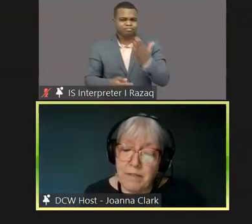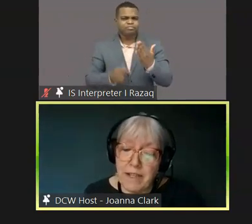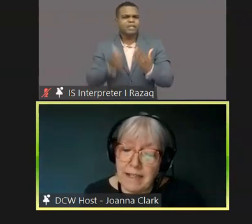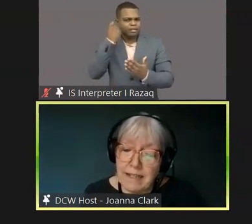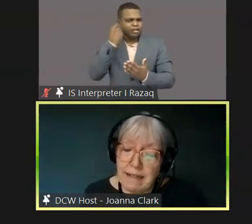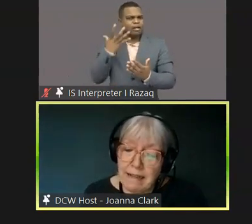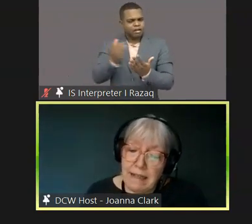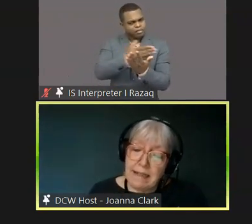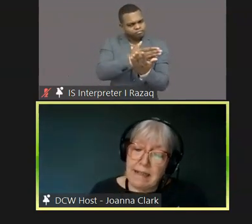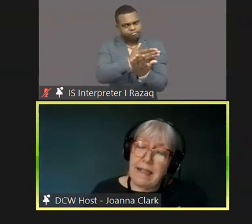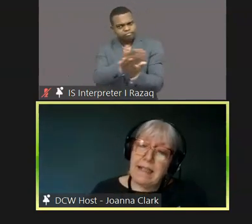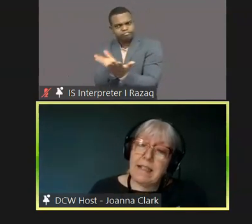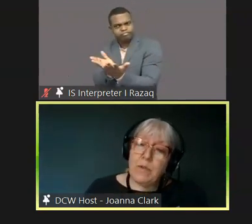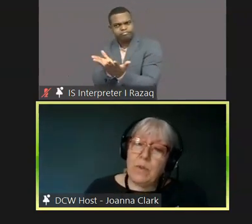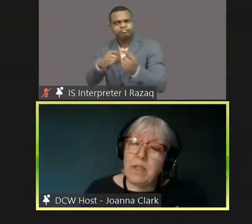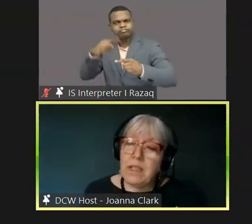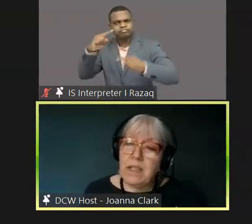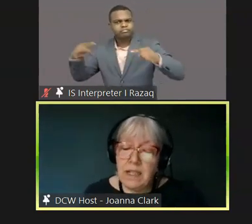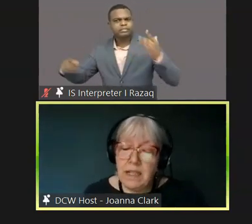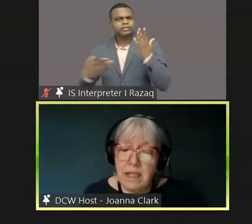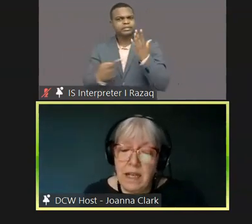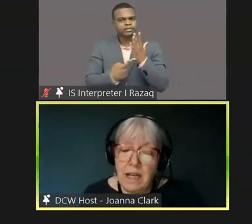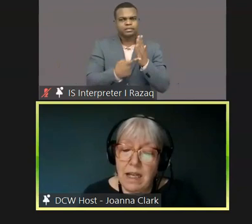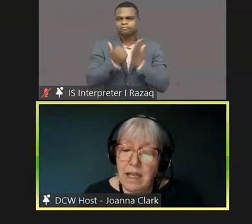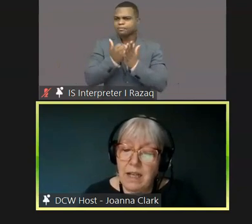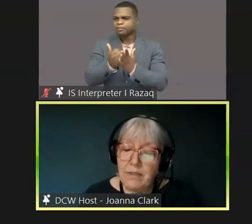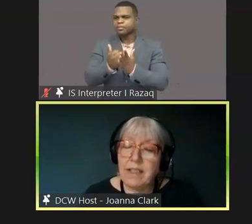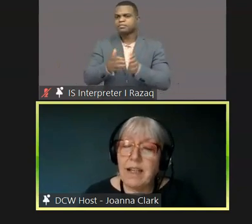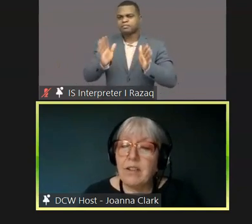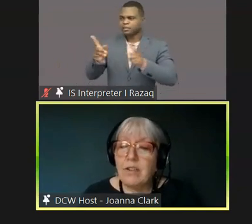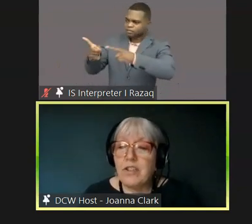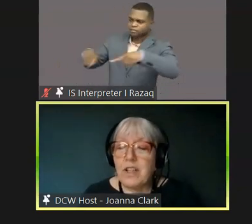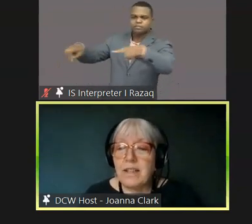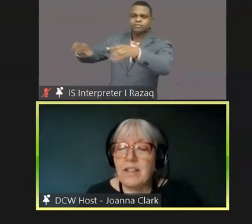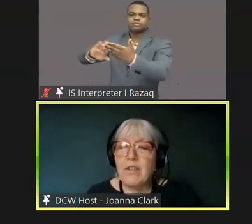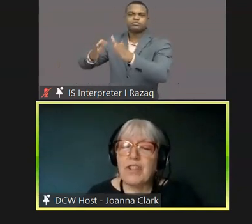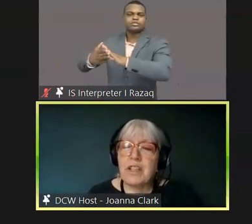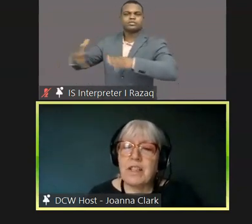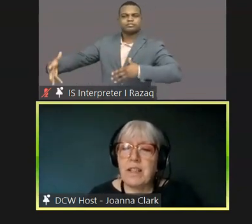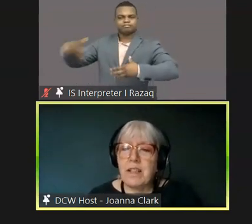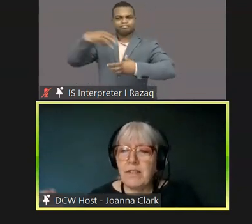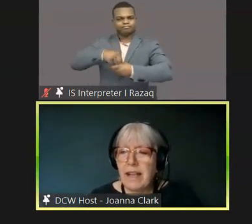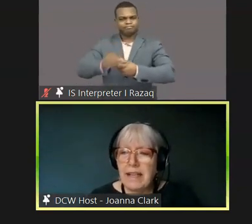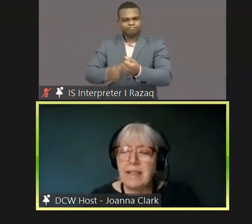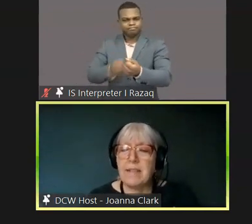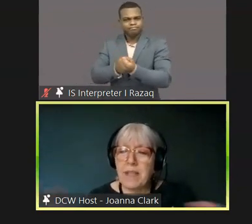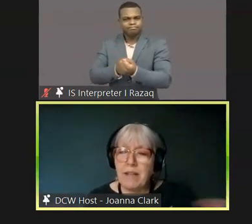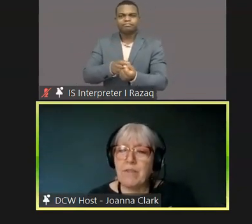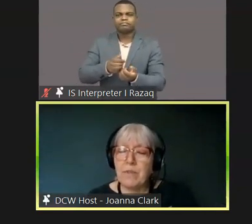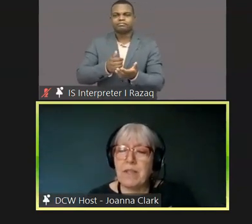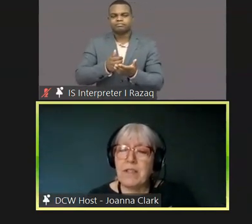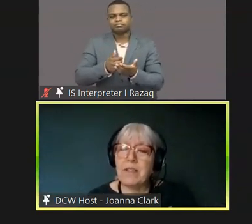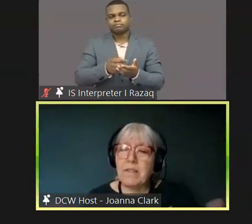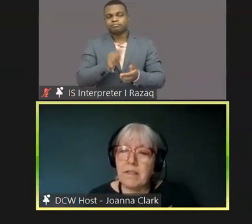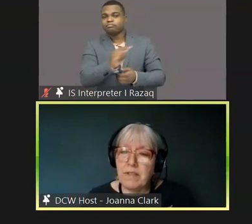there's very little access to quality hearing technology. And it's not just the hearing aids